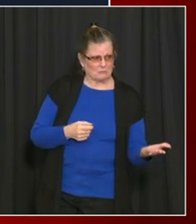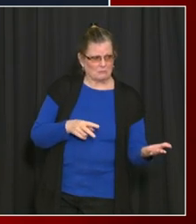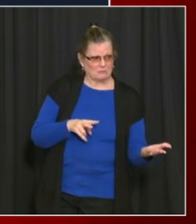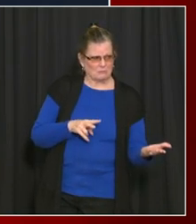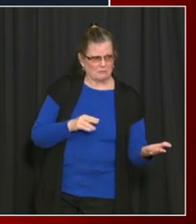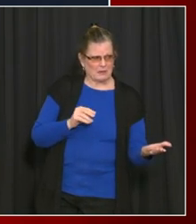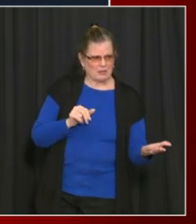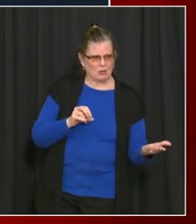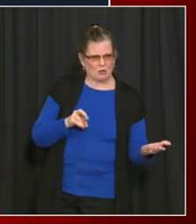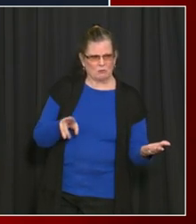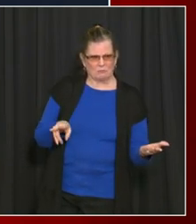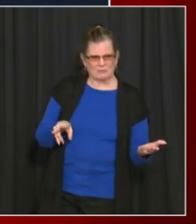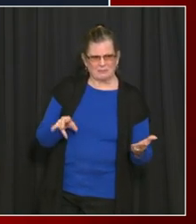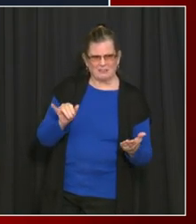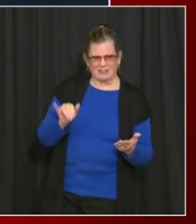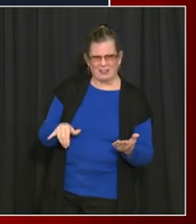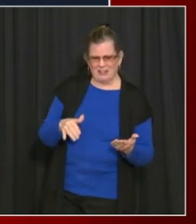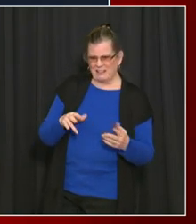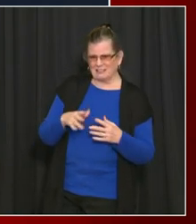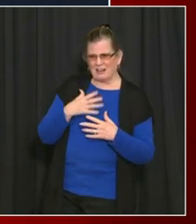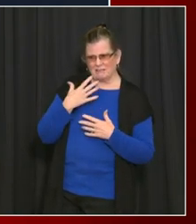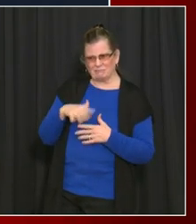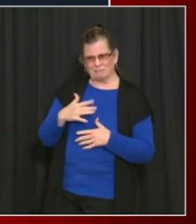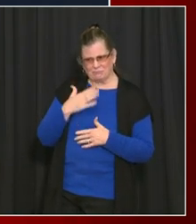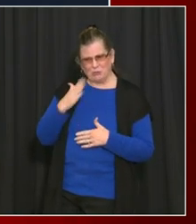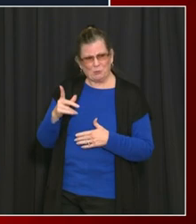Oh, I've learned a lot. That's a big question.